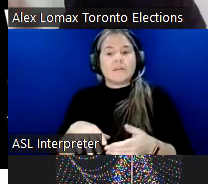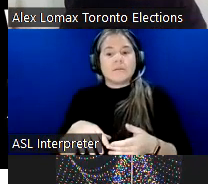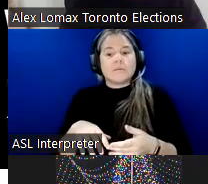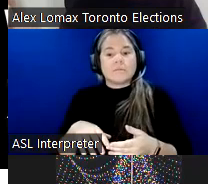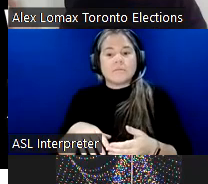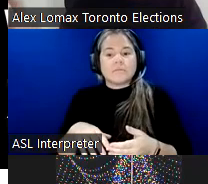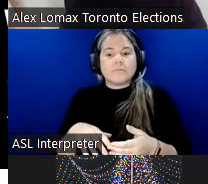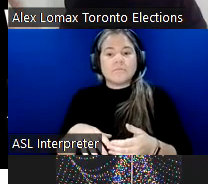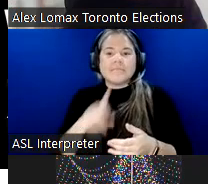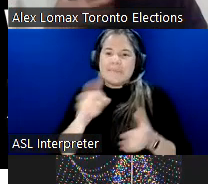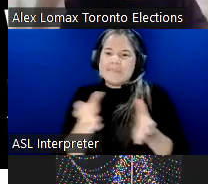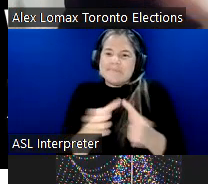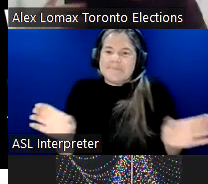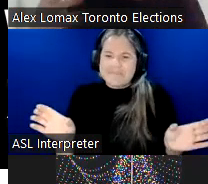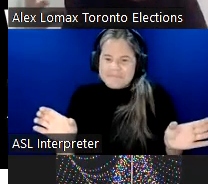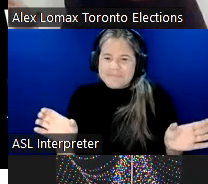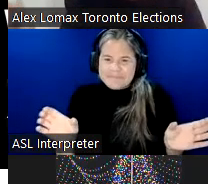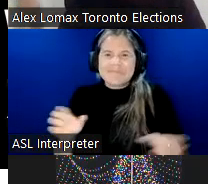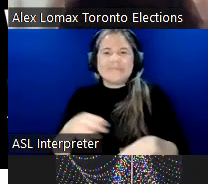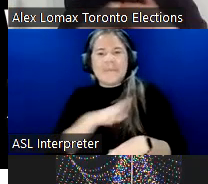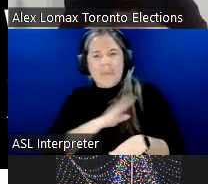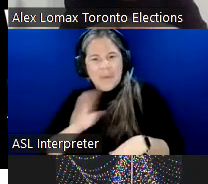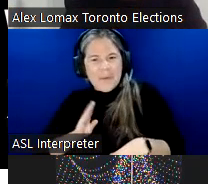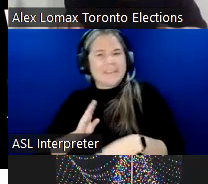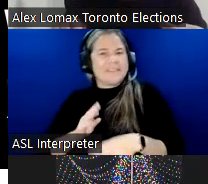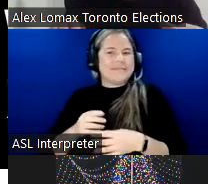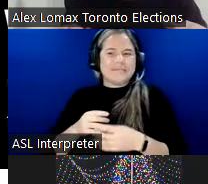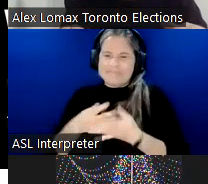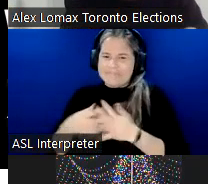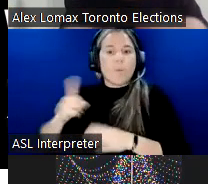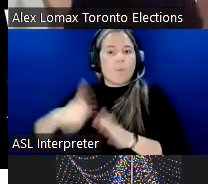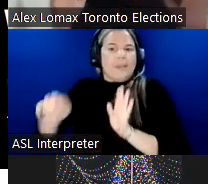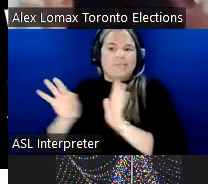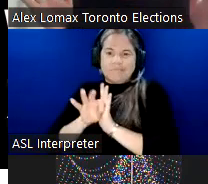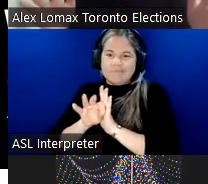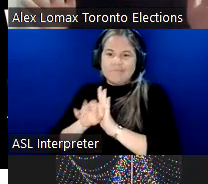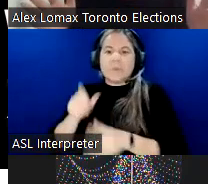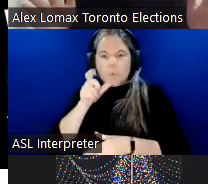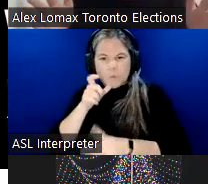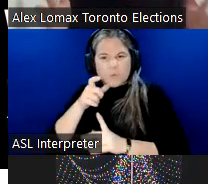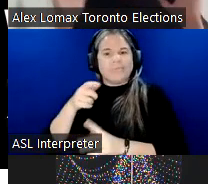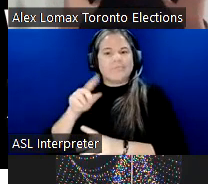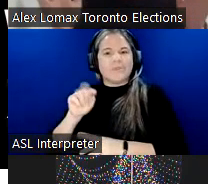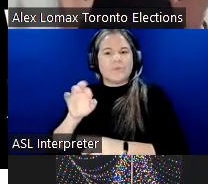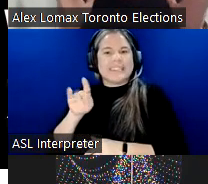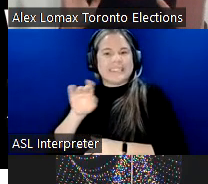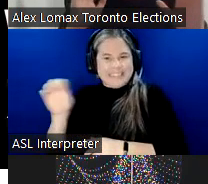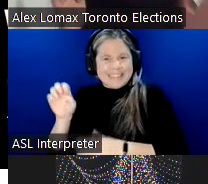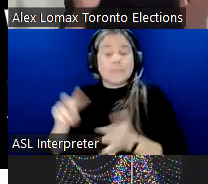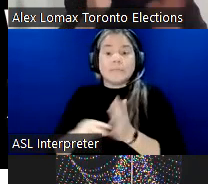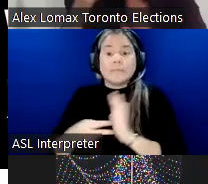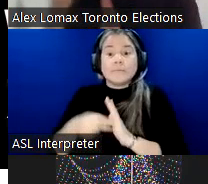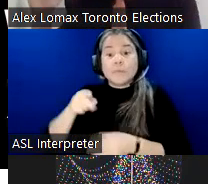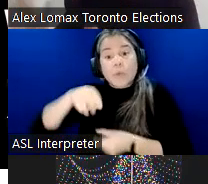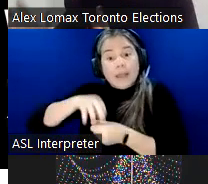with obviously how the board works and that type of thing. We purely do the elections. So when you go into the polling station, you will see